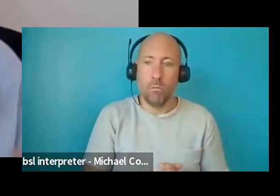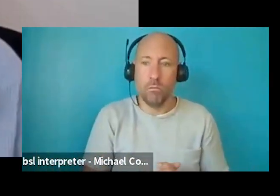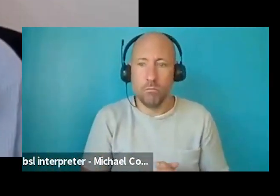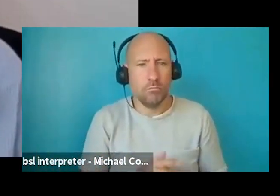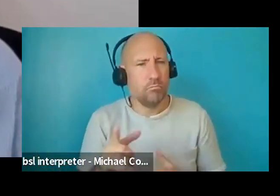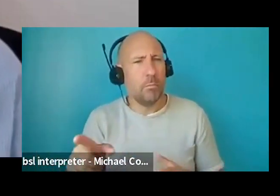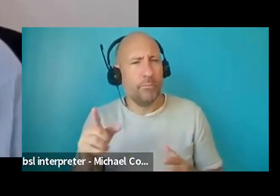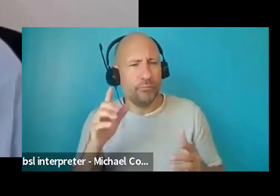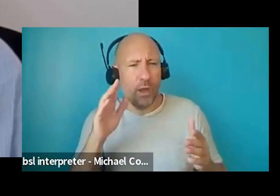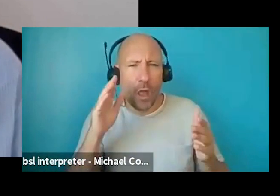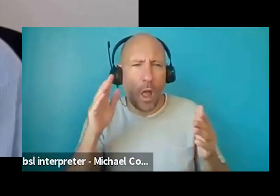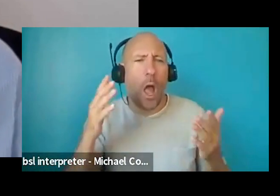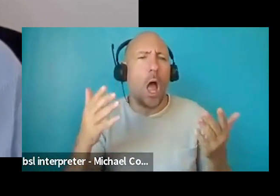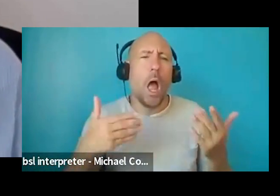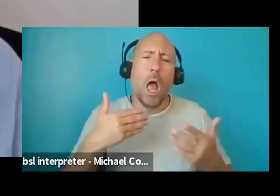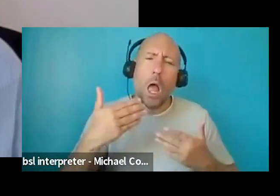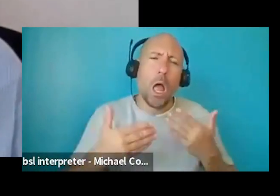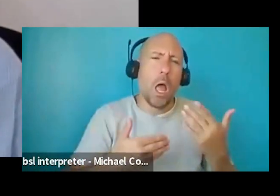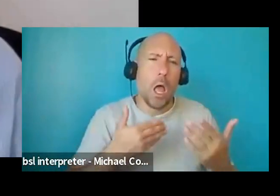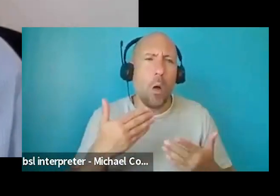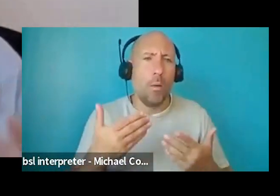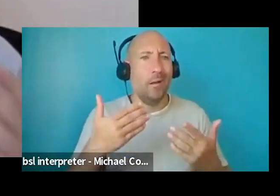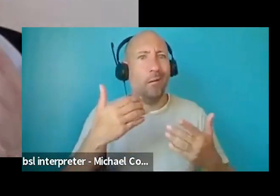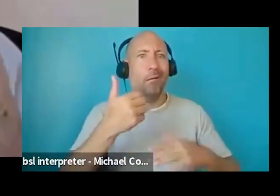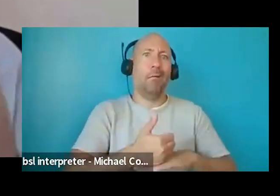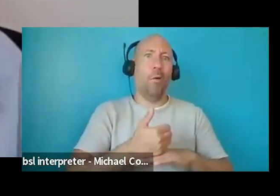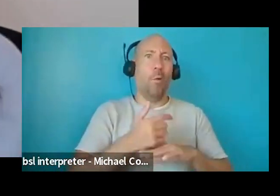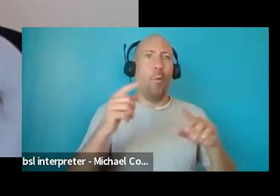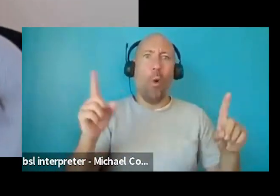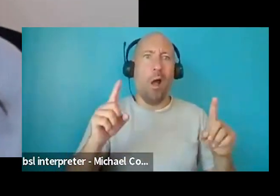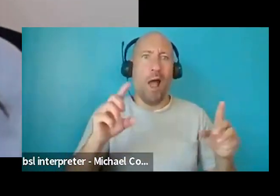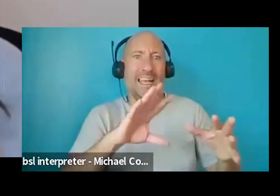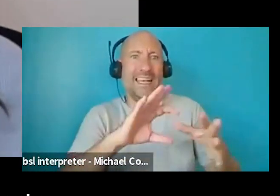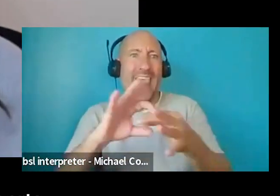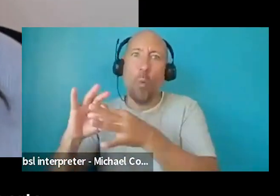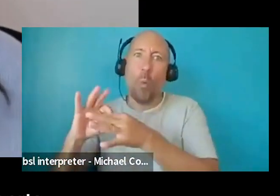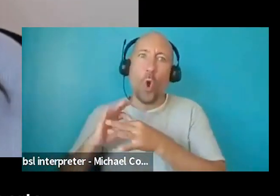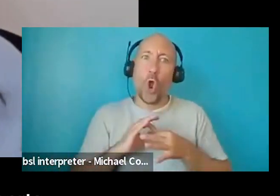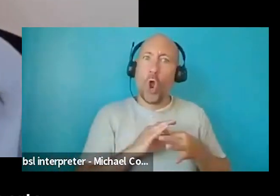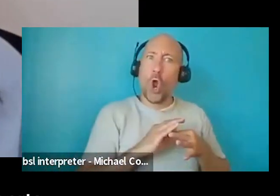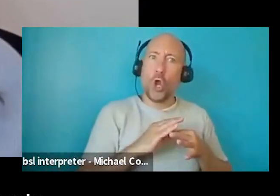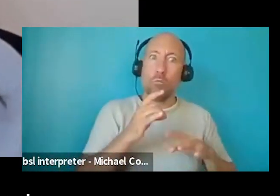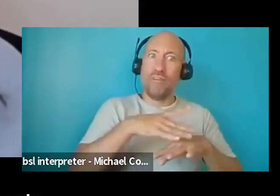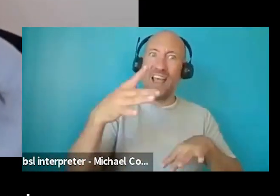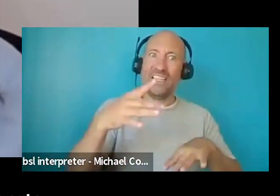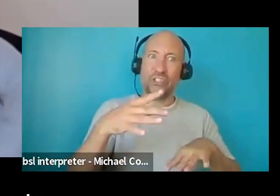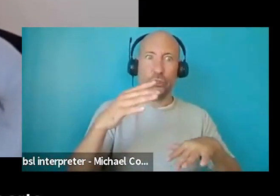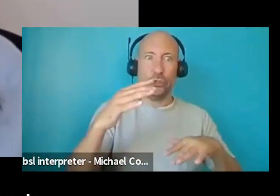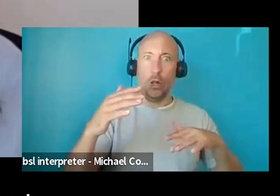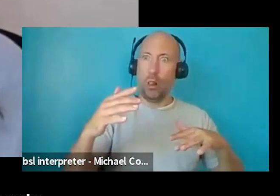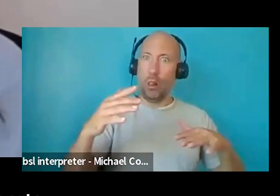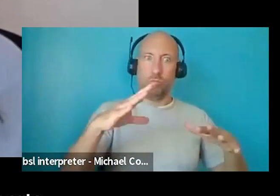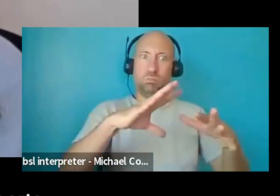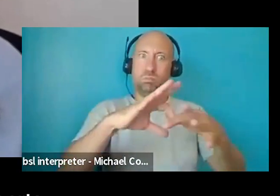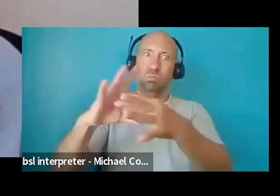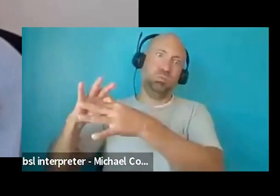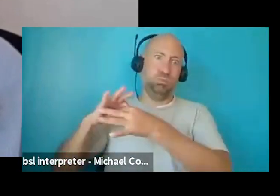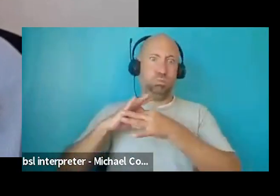focus was that of having a network of professional entities working in the sector of performing